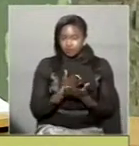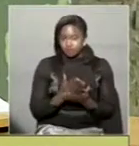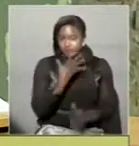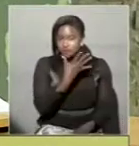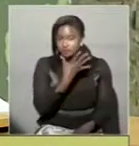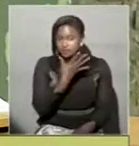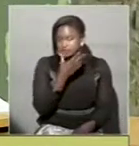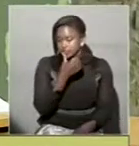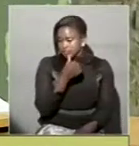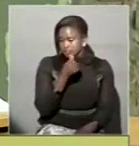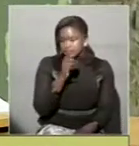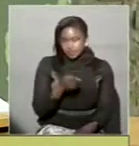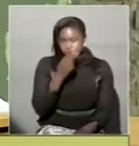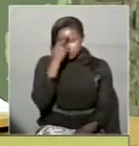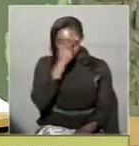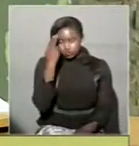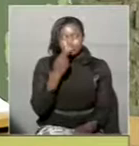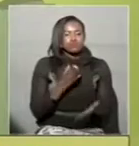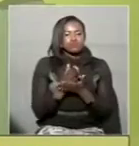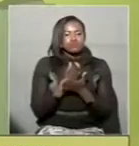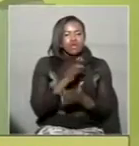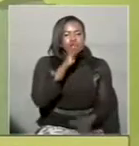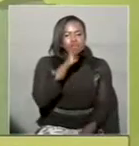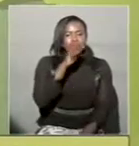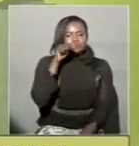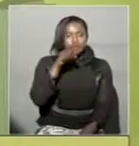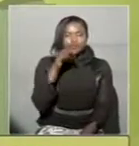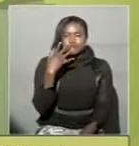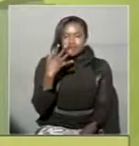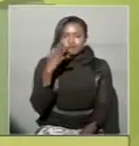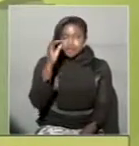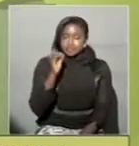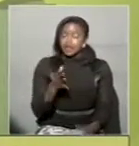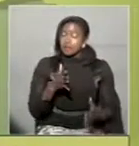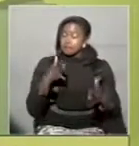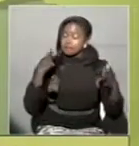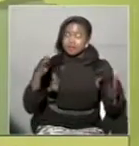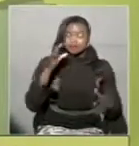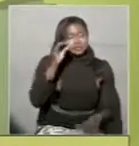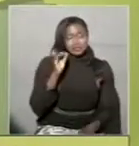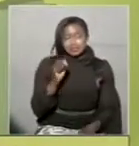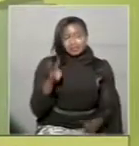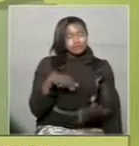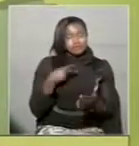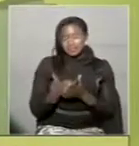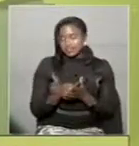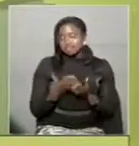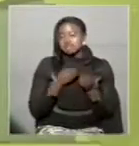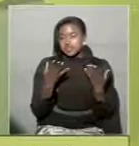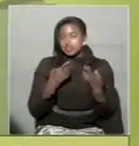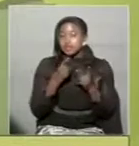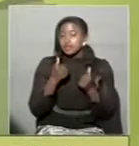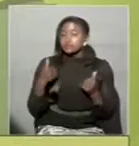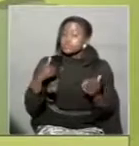56%, I mean 56,000, is about 8.5%, which is a big percentage of failure. but it has been